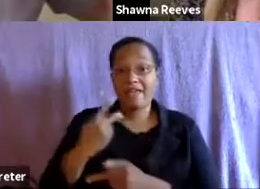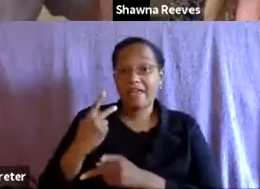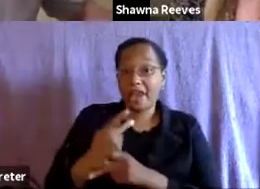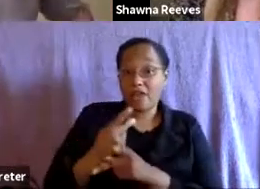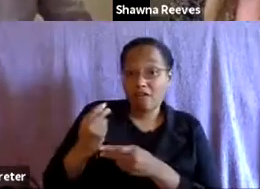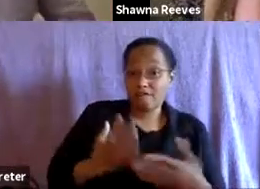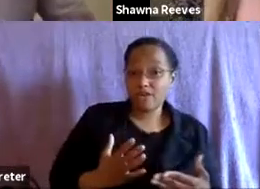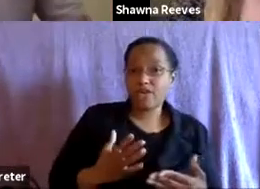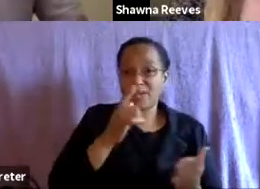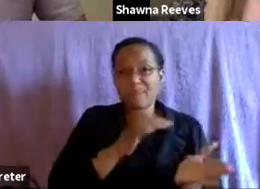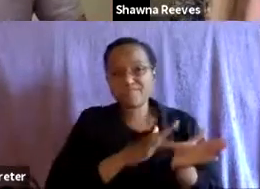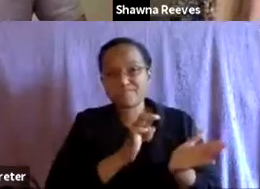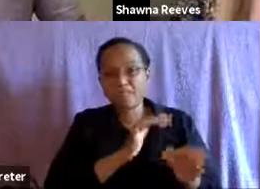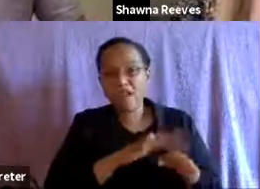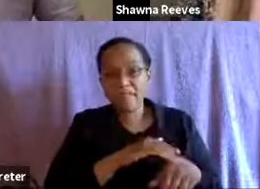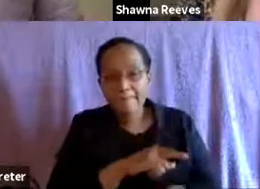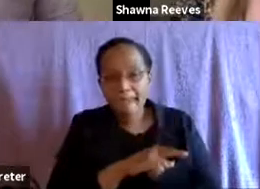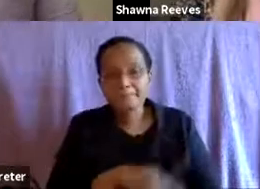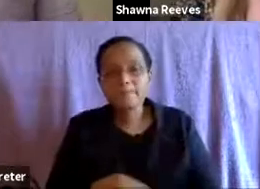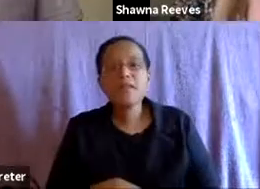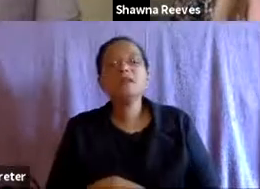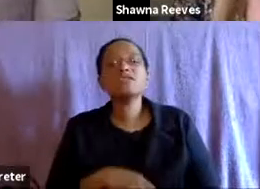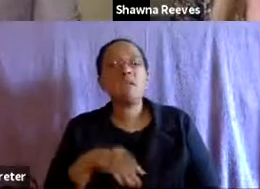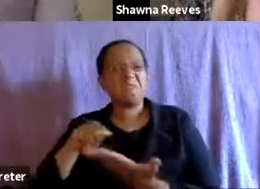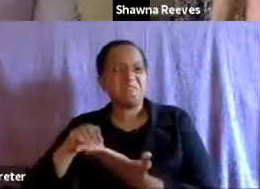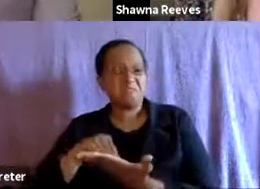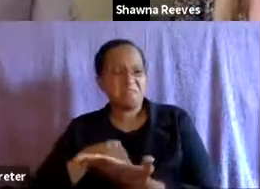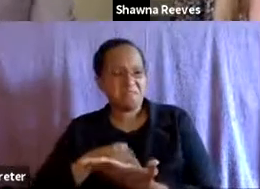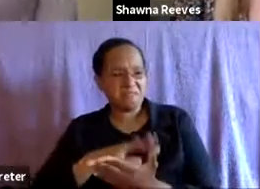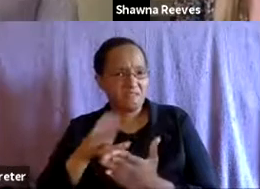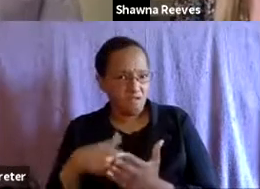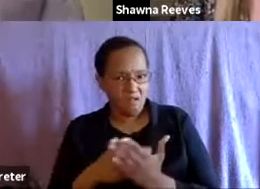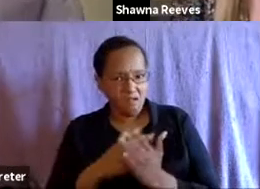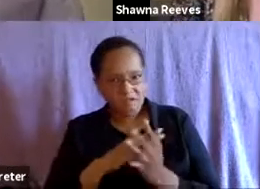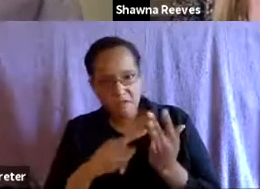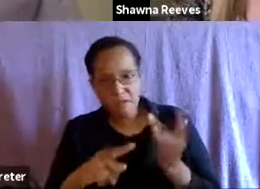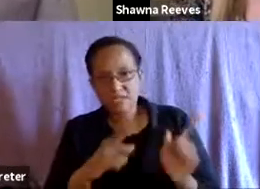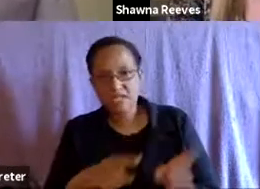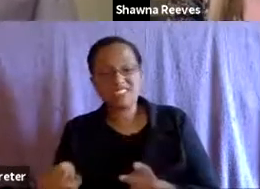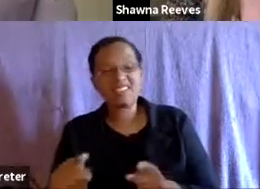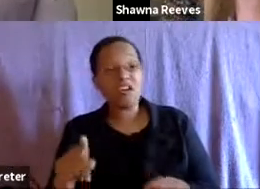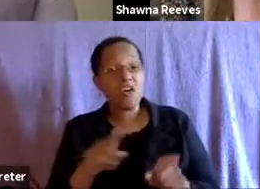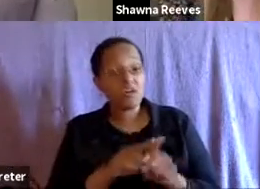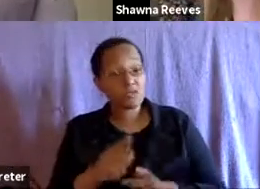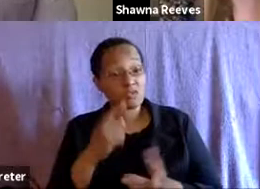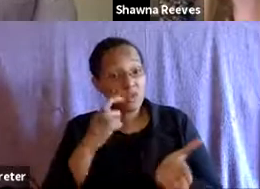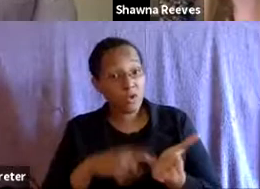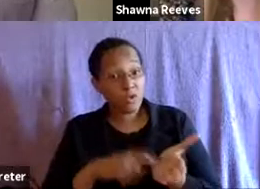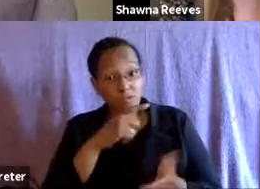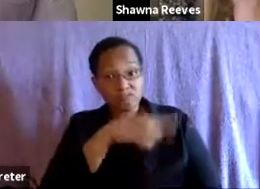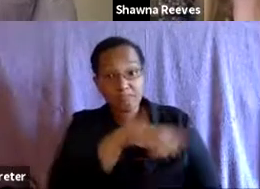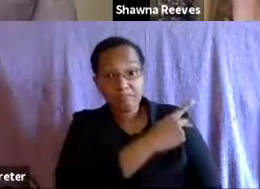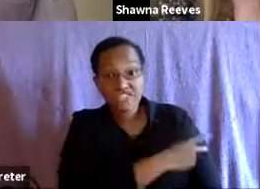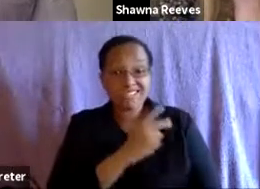which mostly involved a resident being abused by a caregiver and